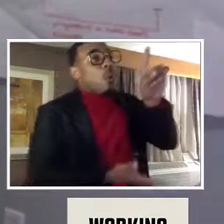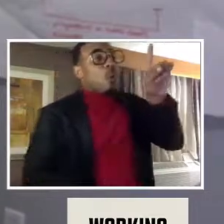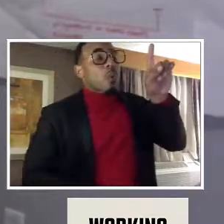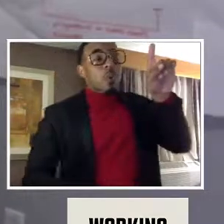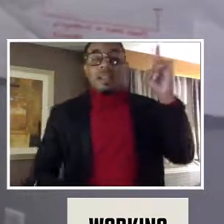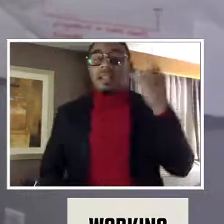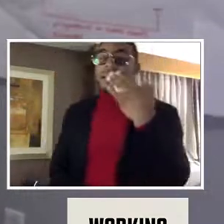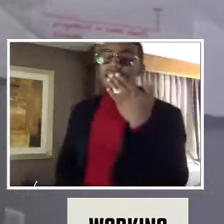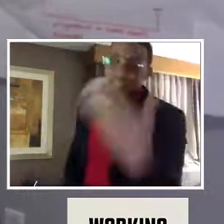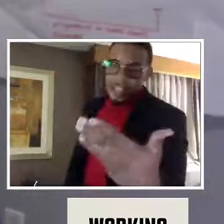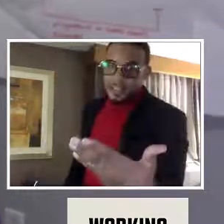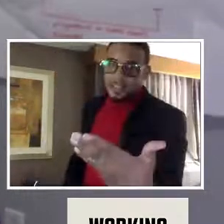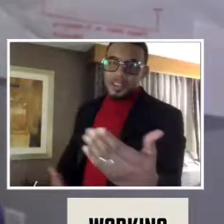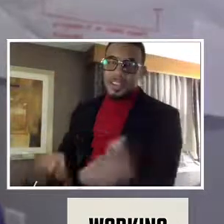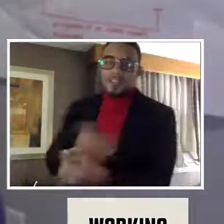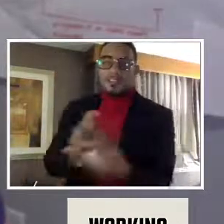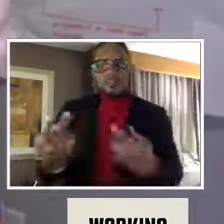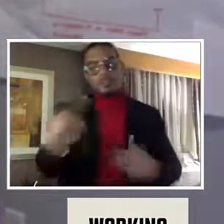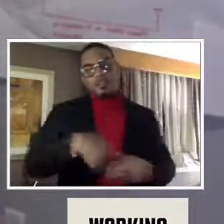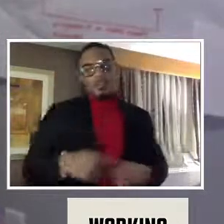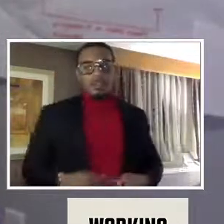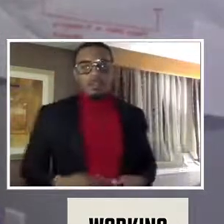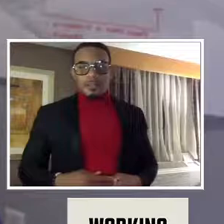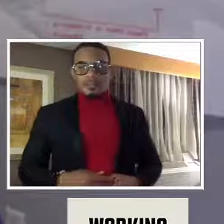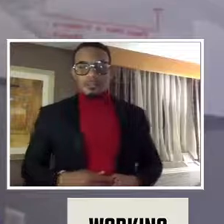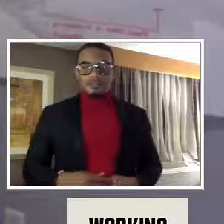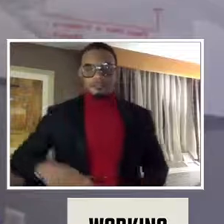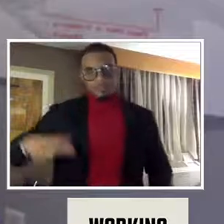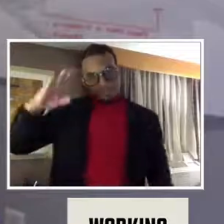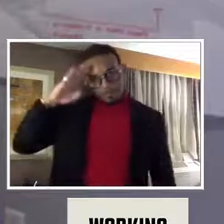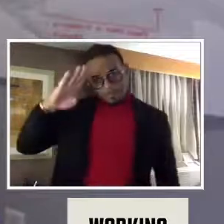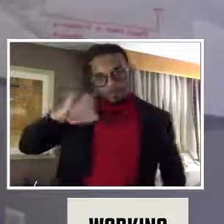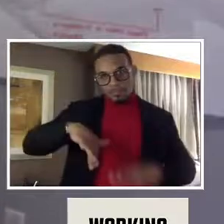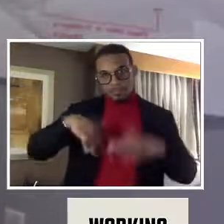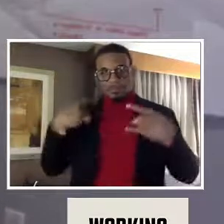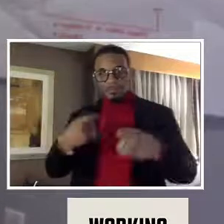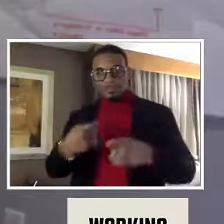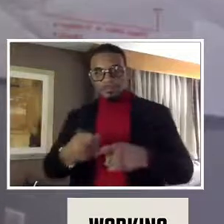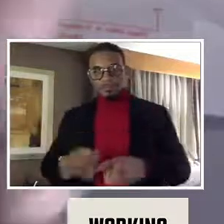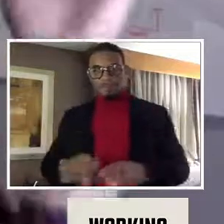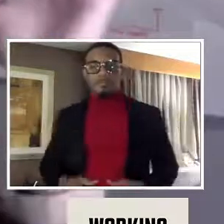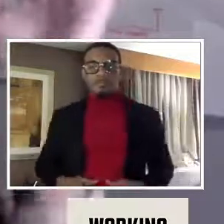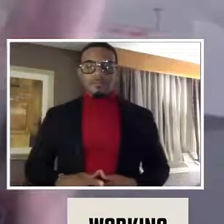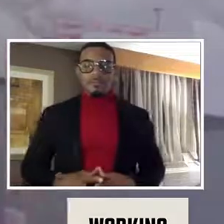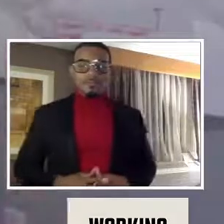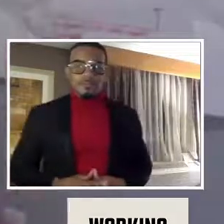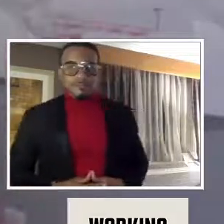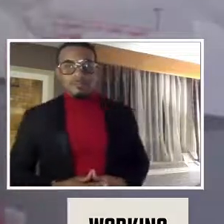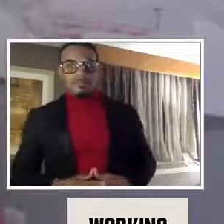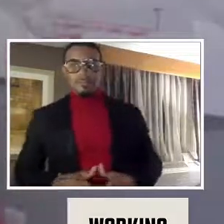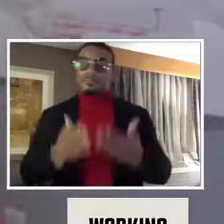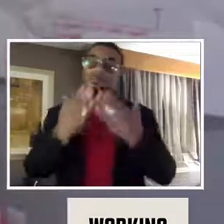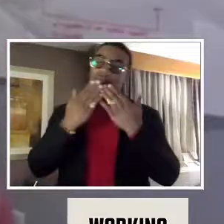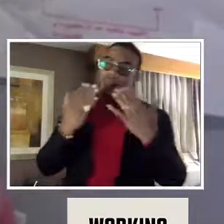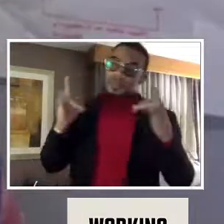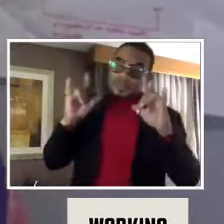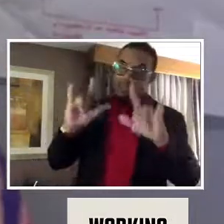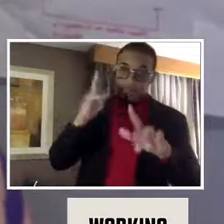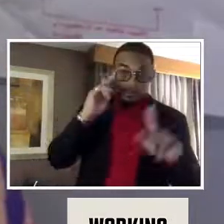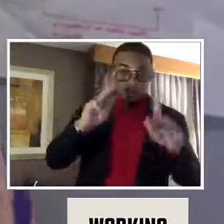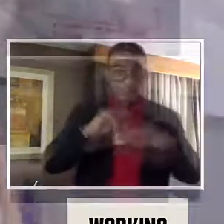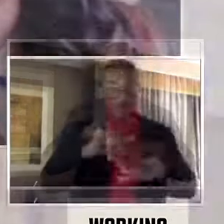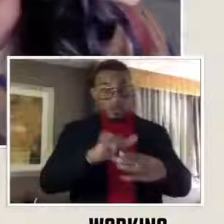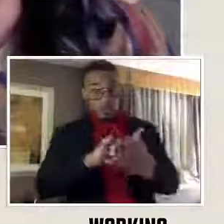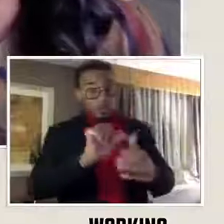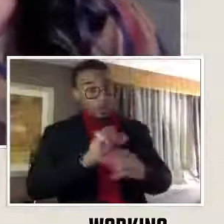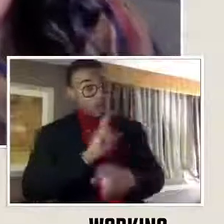me. Thank you, everybody, for joining us. Saludos y todos. Gracias. Thank you so much. And for folks in New